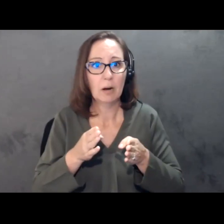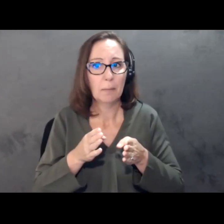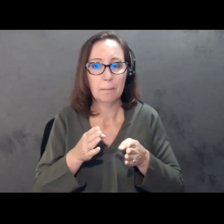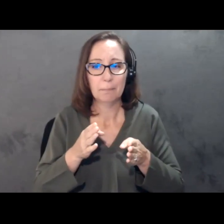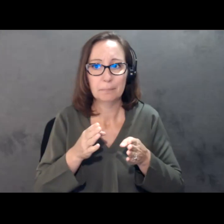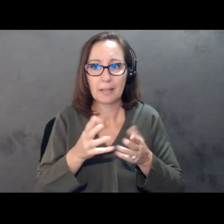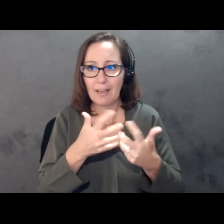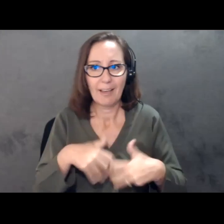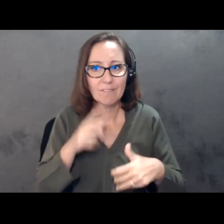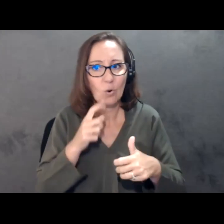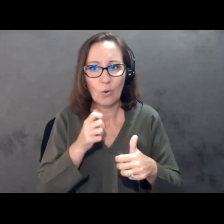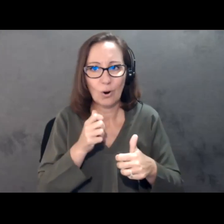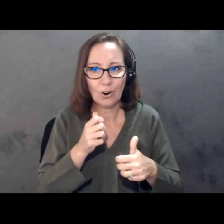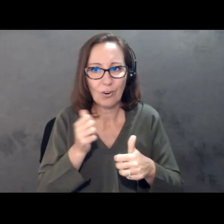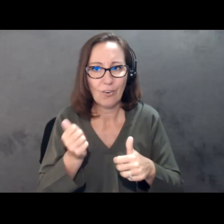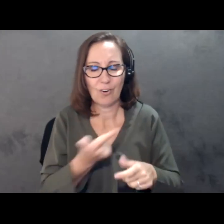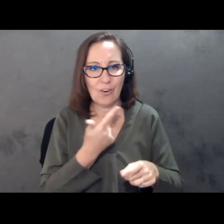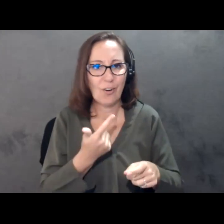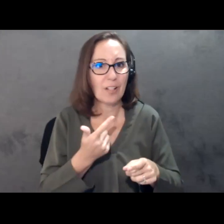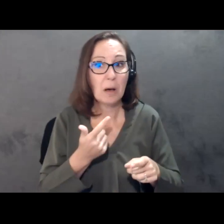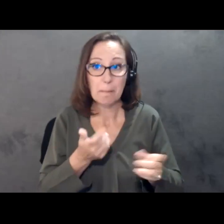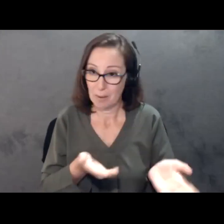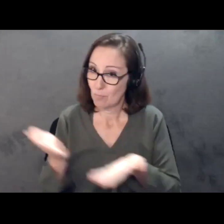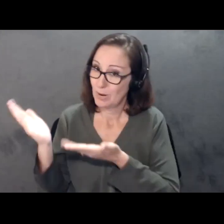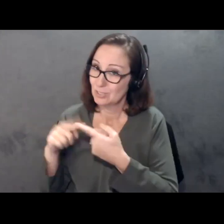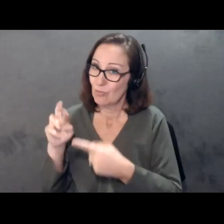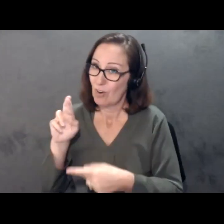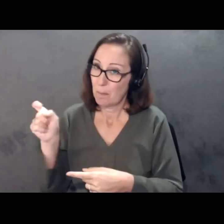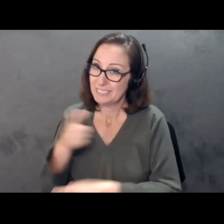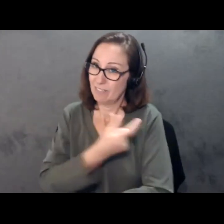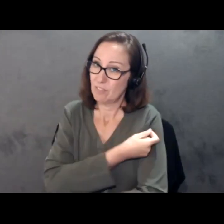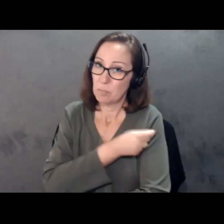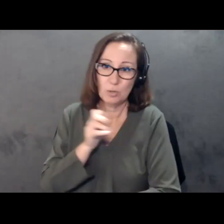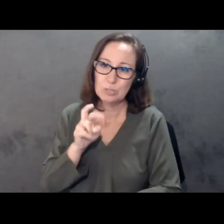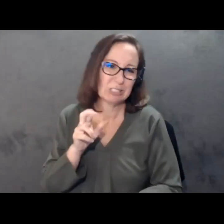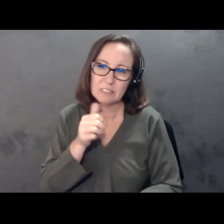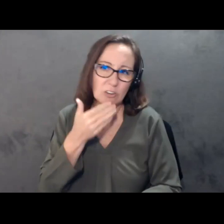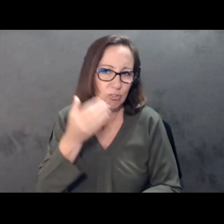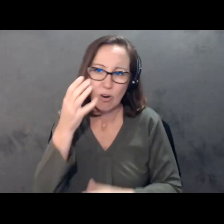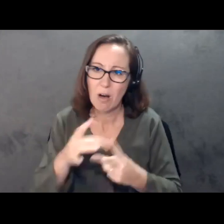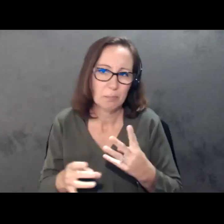regular pharmacy is not a good option for them. Any ideas?